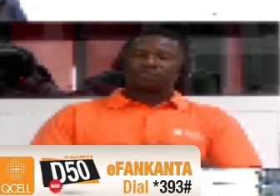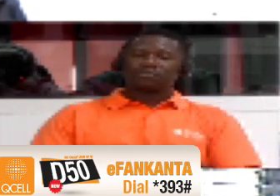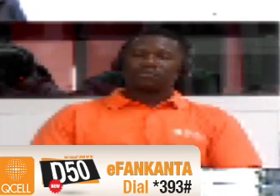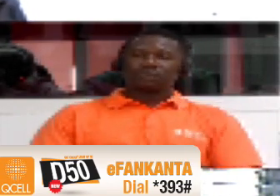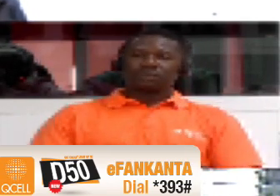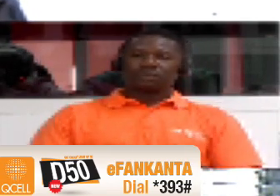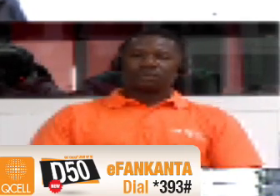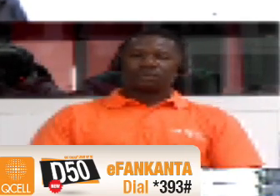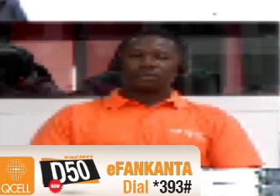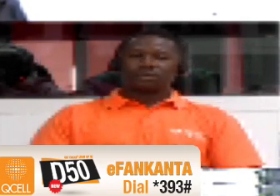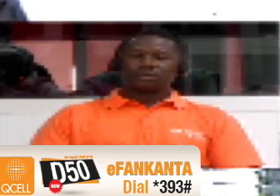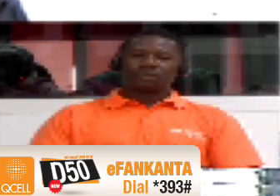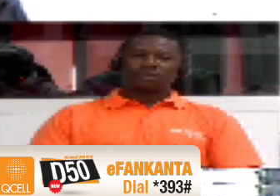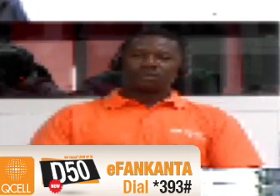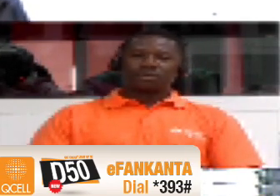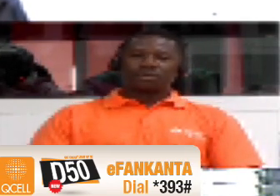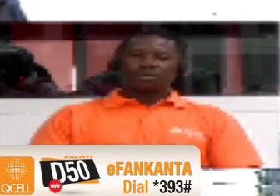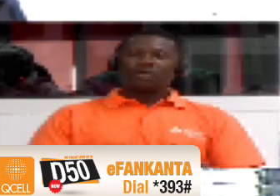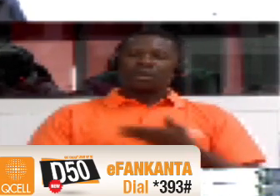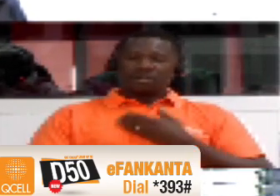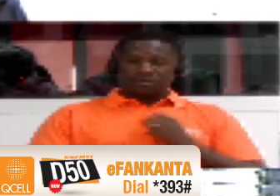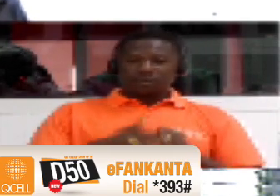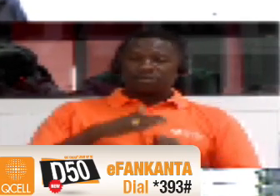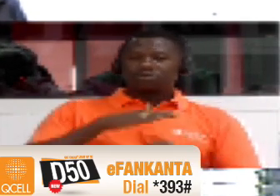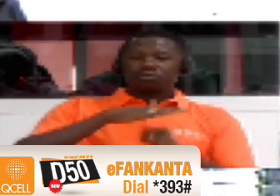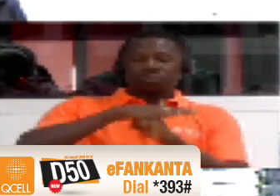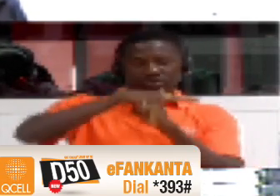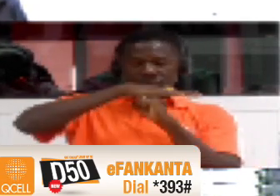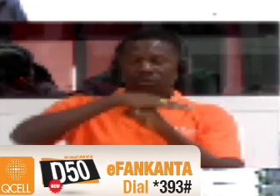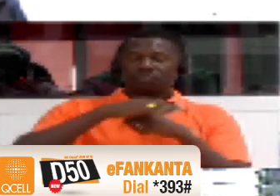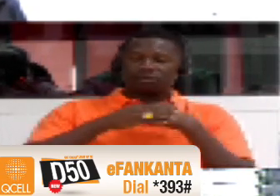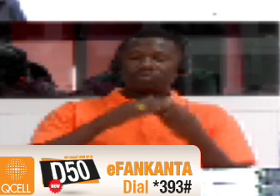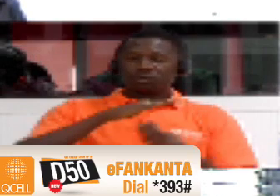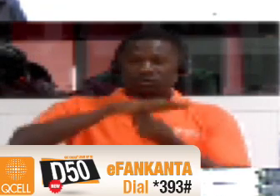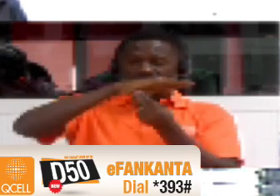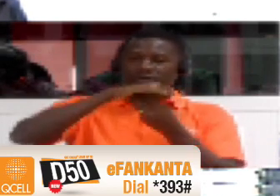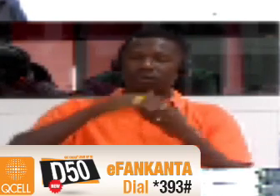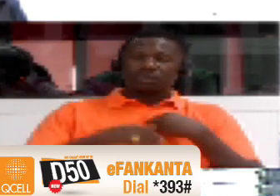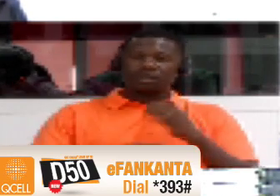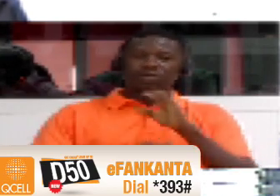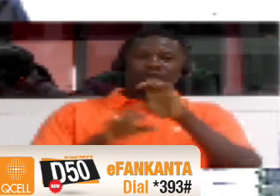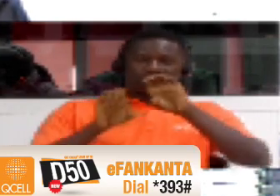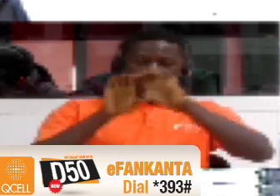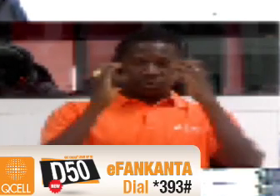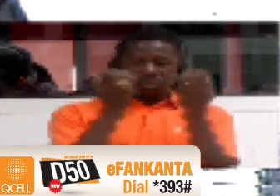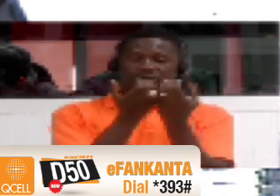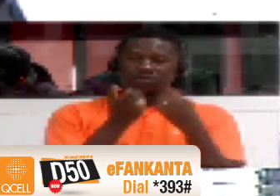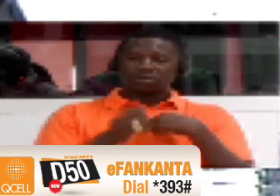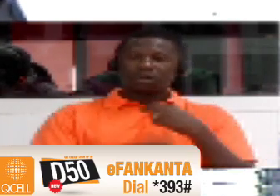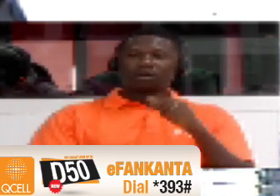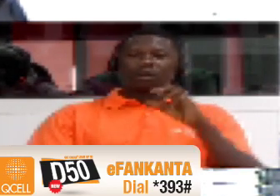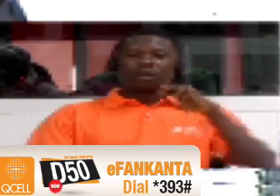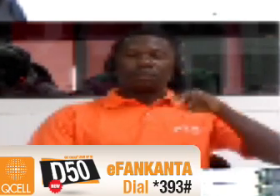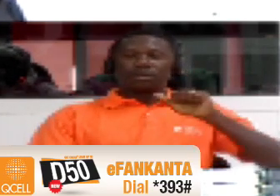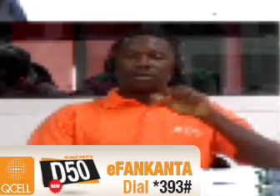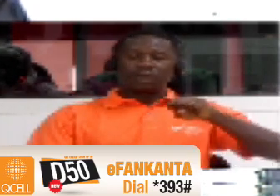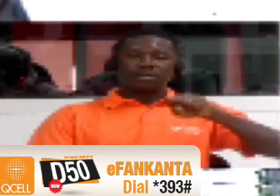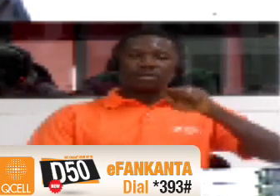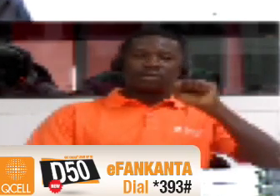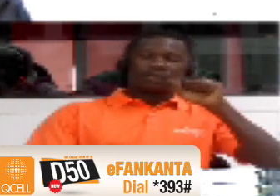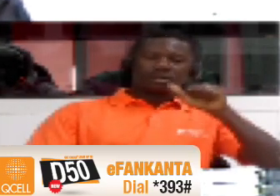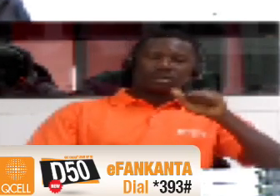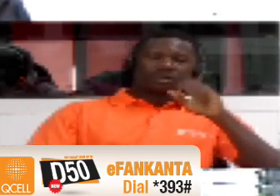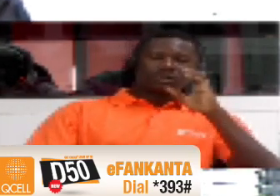Saturday to Mimu Mansa Kulidi. I had a sponsorship from my community, which is Mansa Kuli. That are